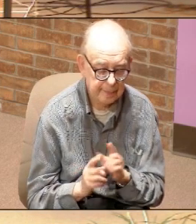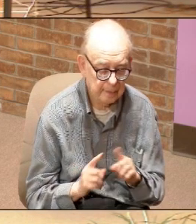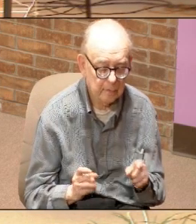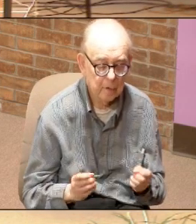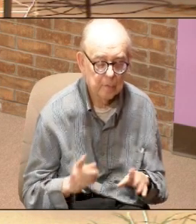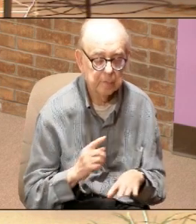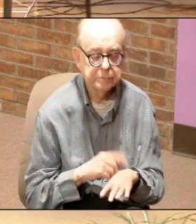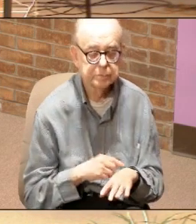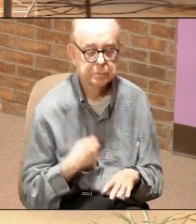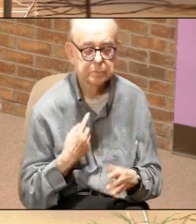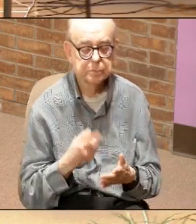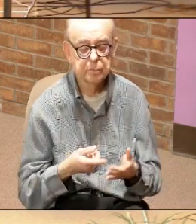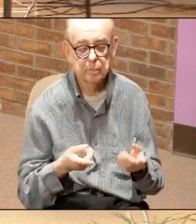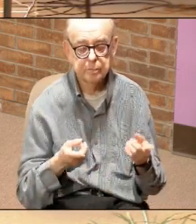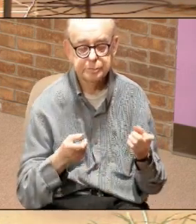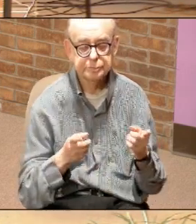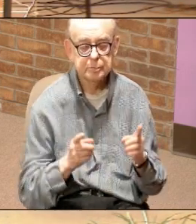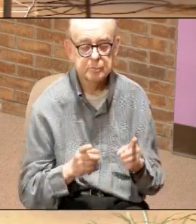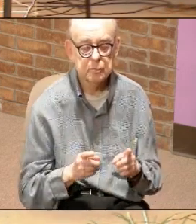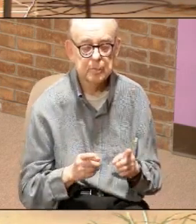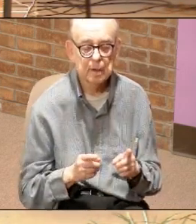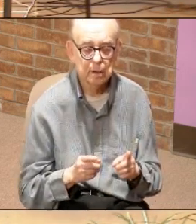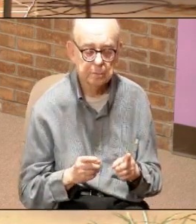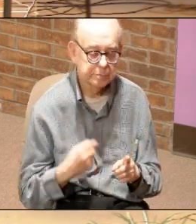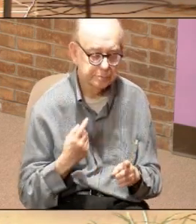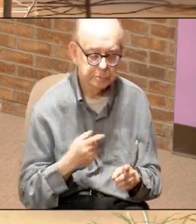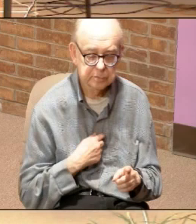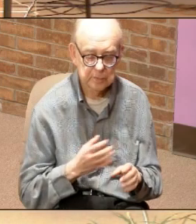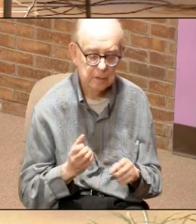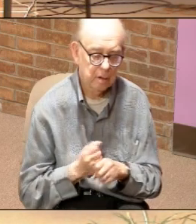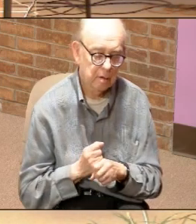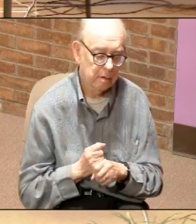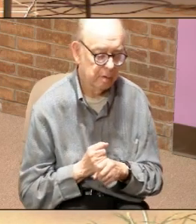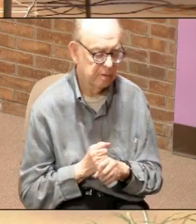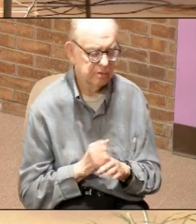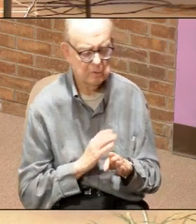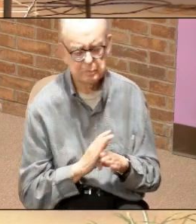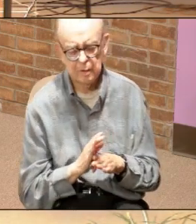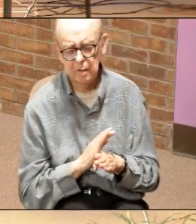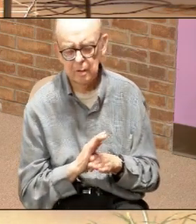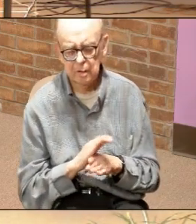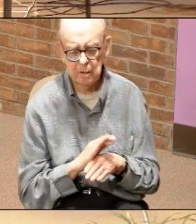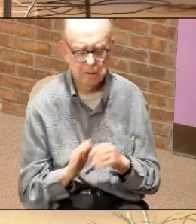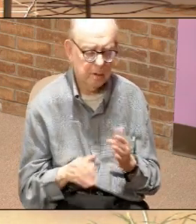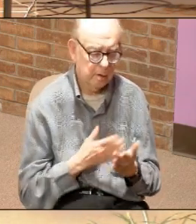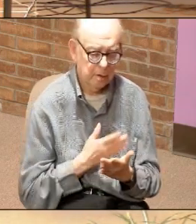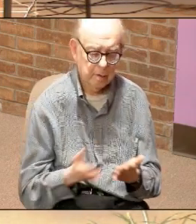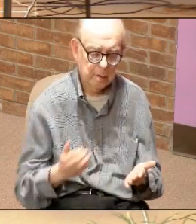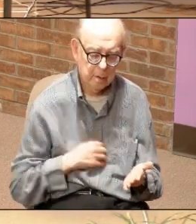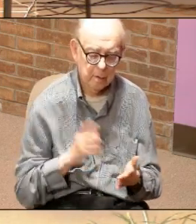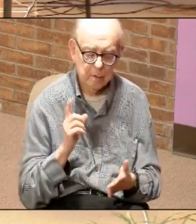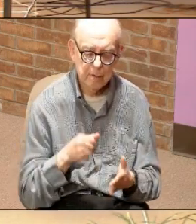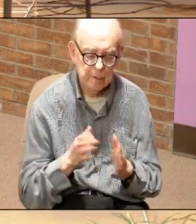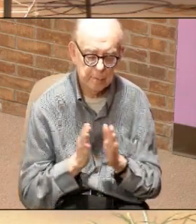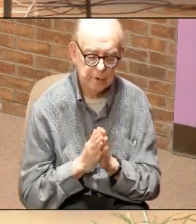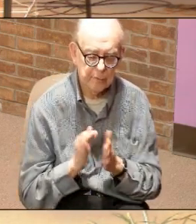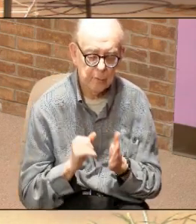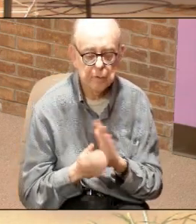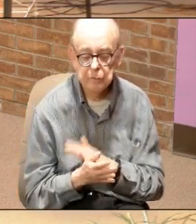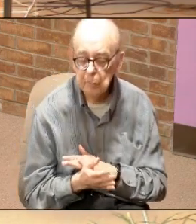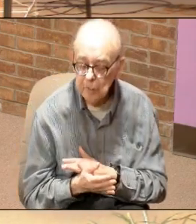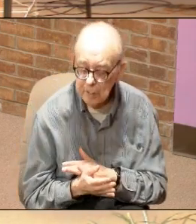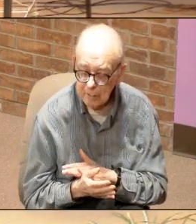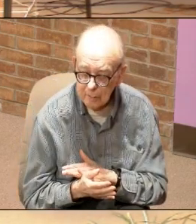But a lot of times what happens, we get so caught up with, here's all the things I need to pray for this